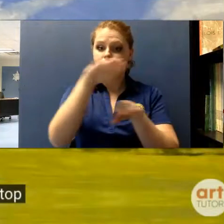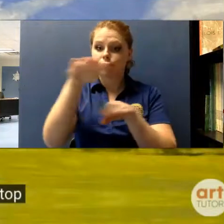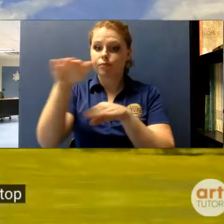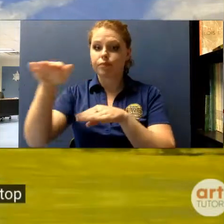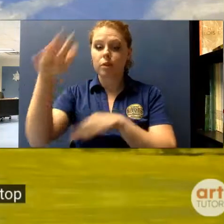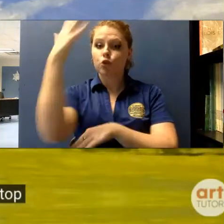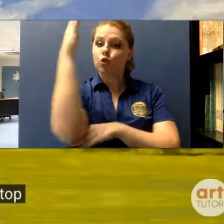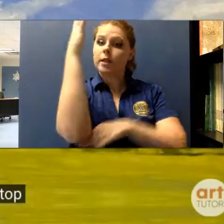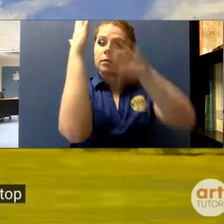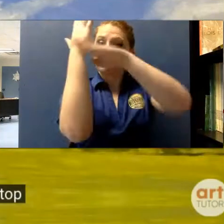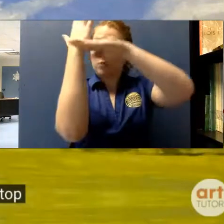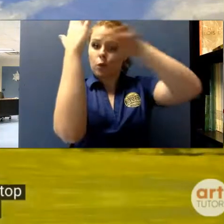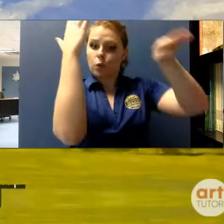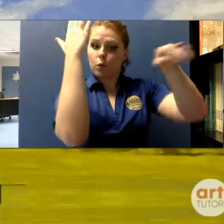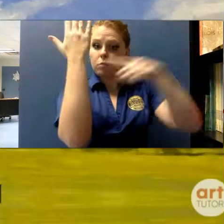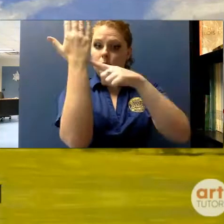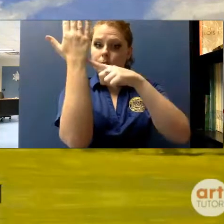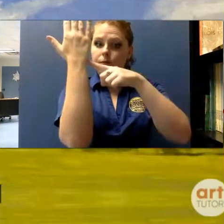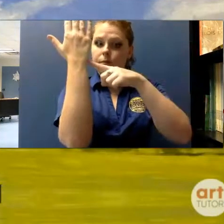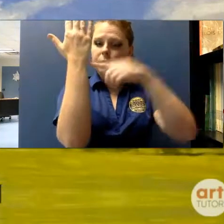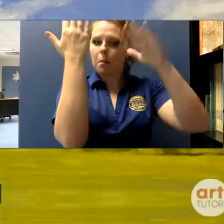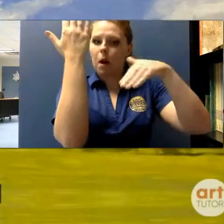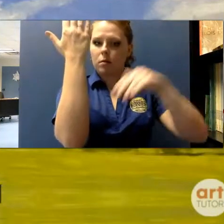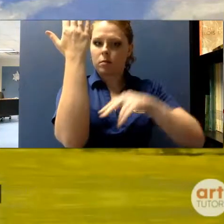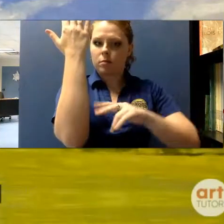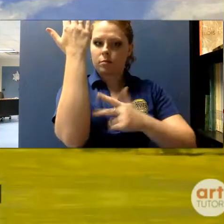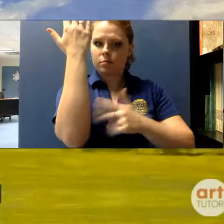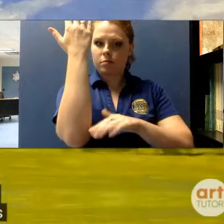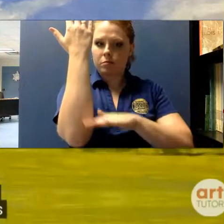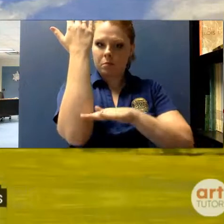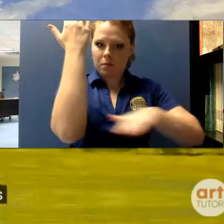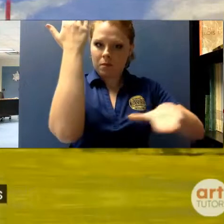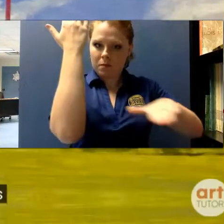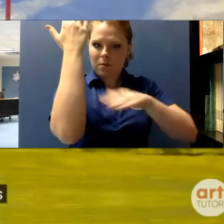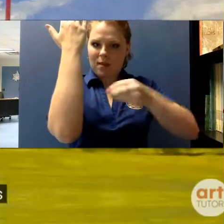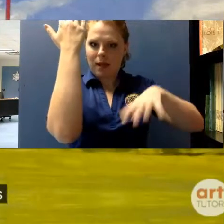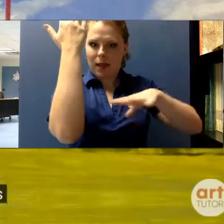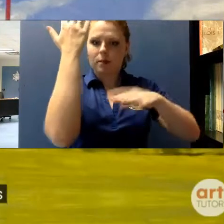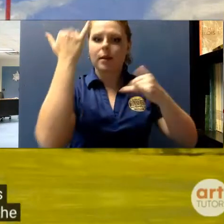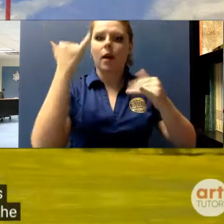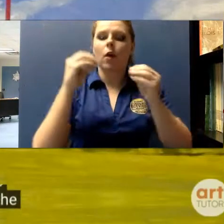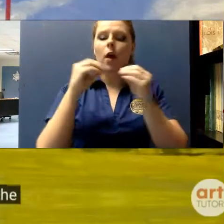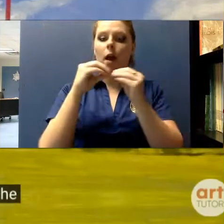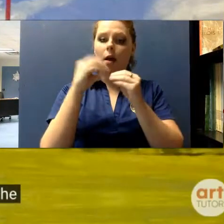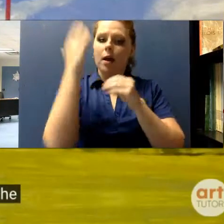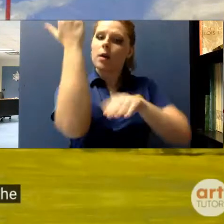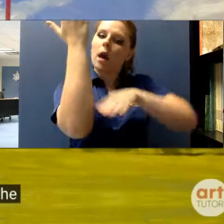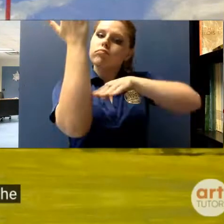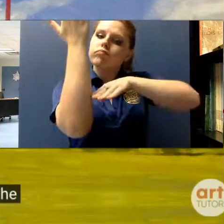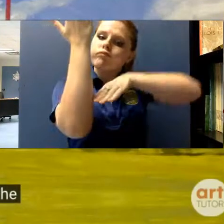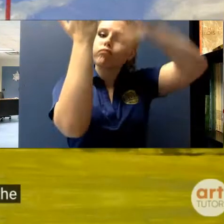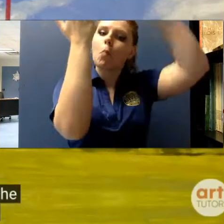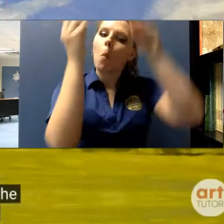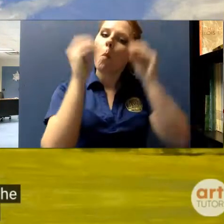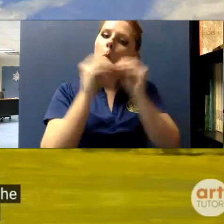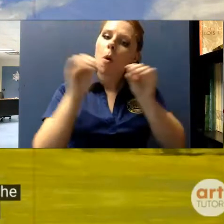of the trees meet the sky fall on the lower third horizon line. By doing this, it has given me more space to paint the clouds and canopy